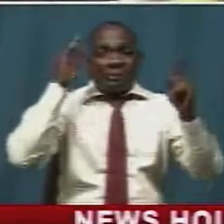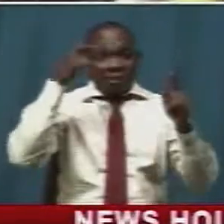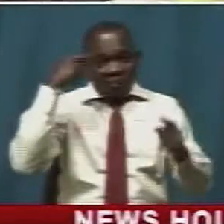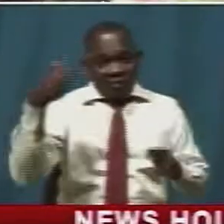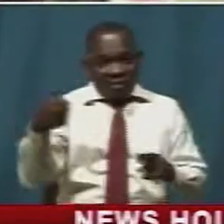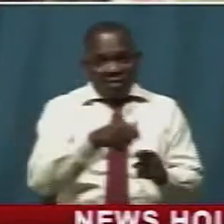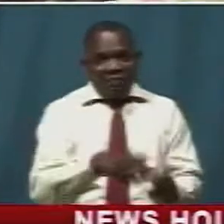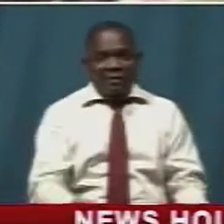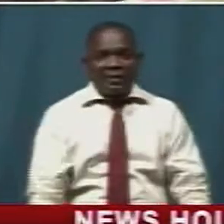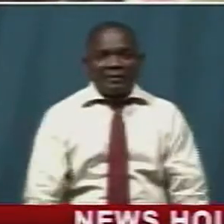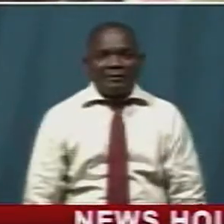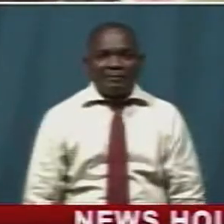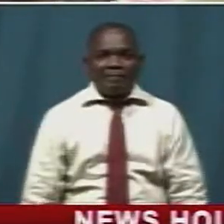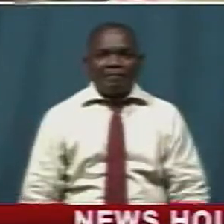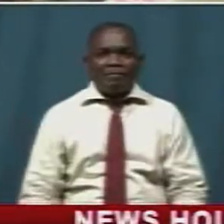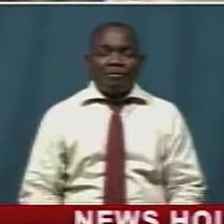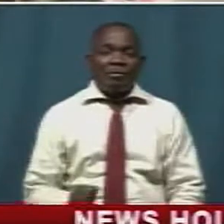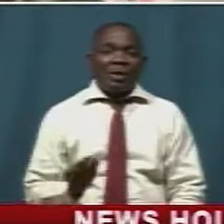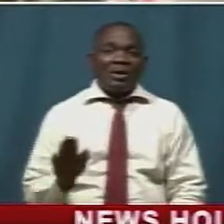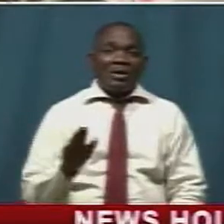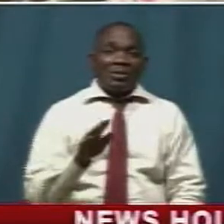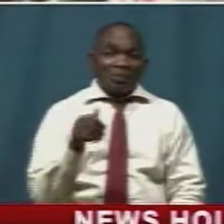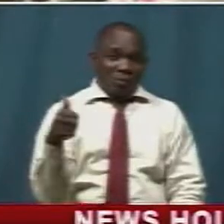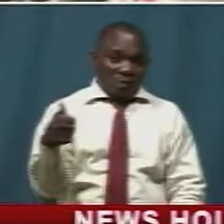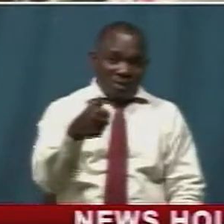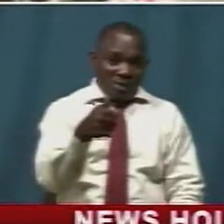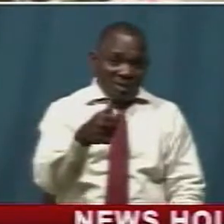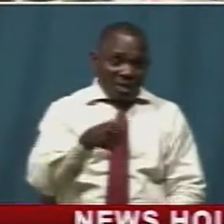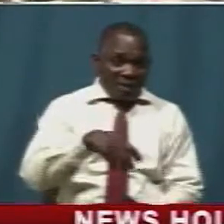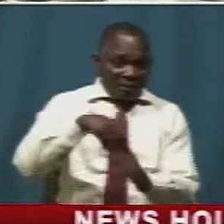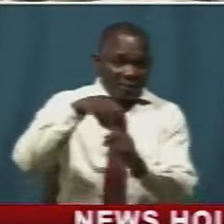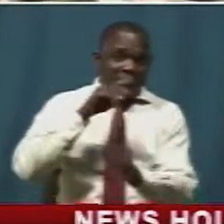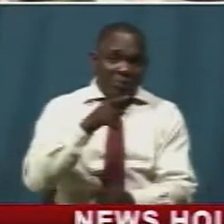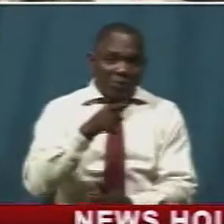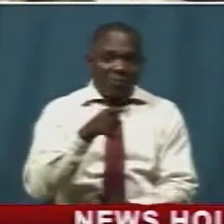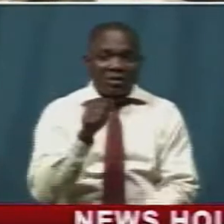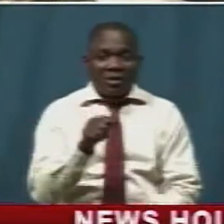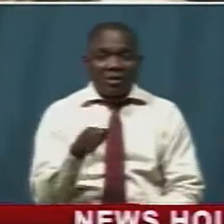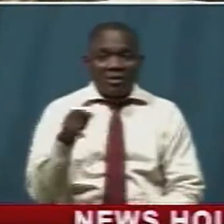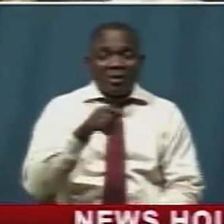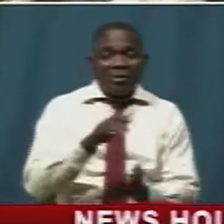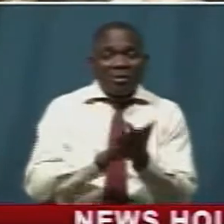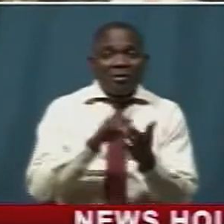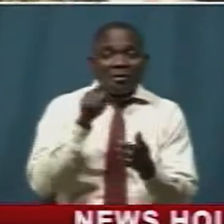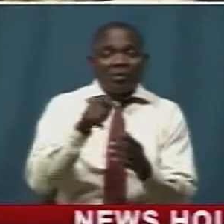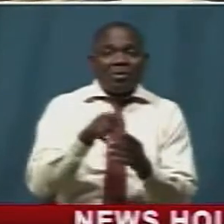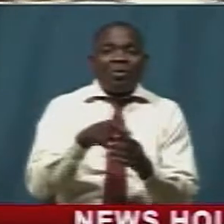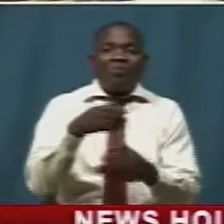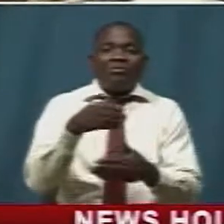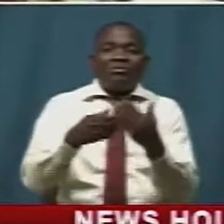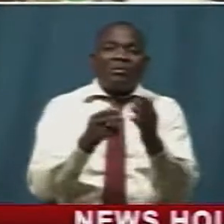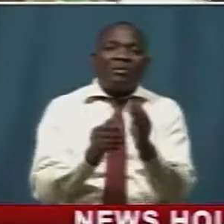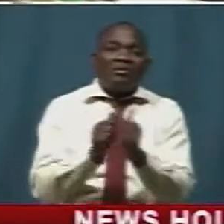future. Do you believe you are very special? Yes. Do you believe you can go very far?